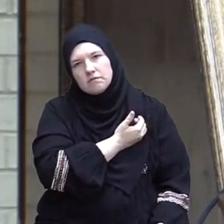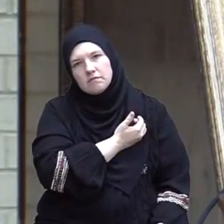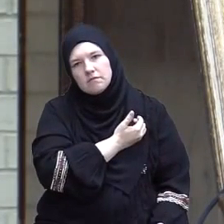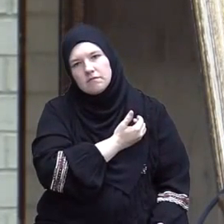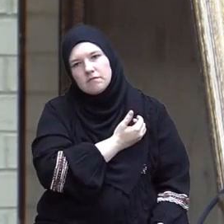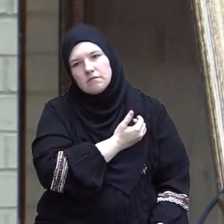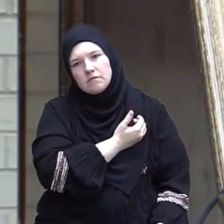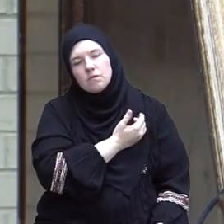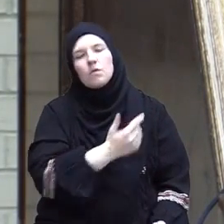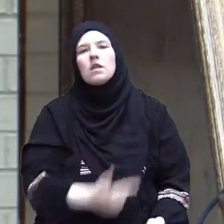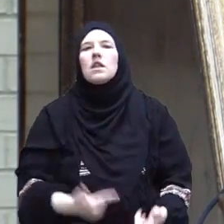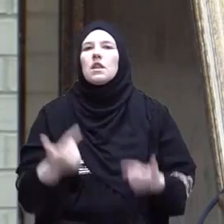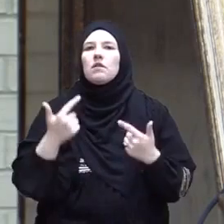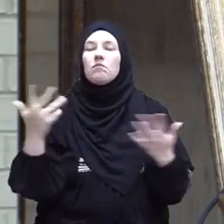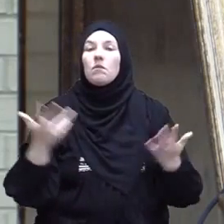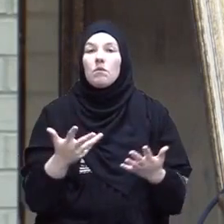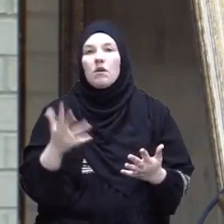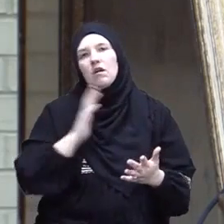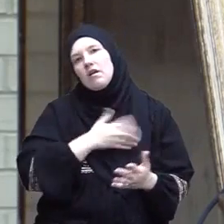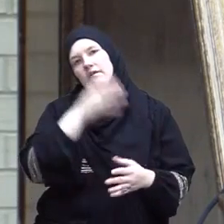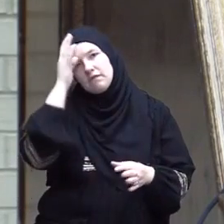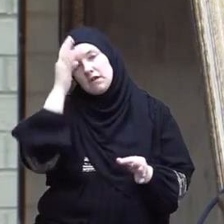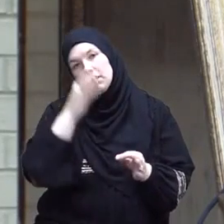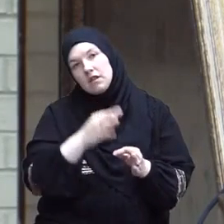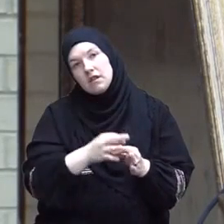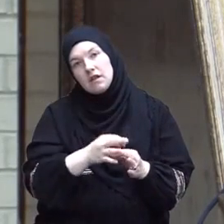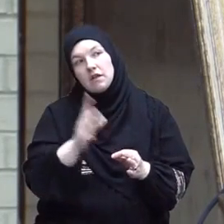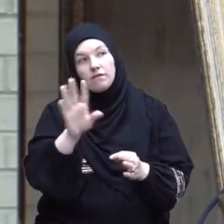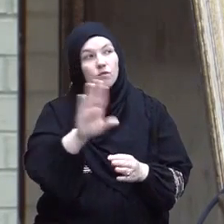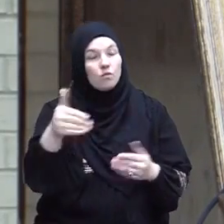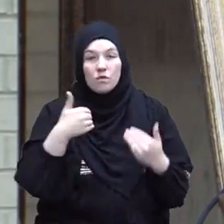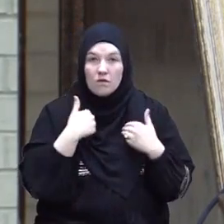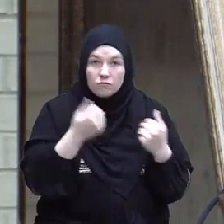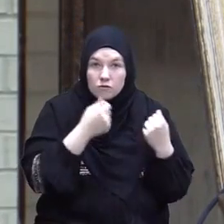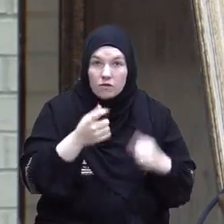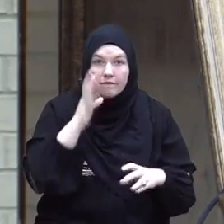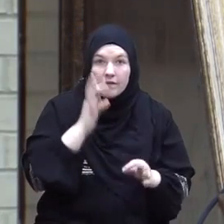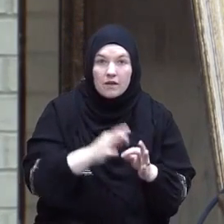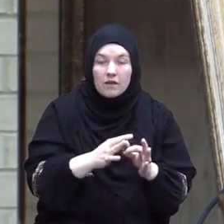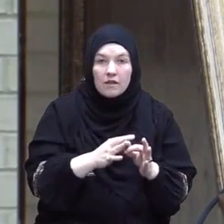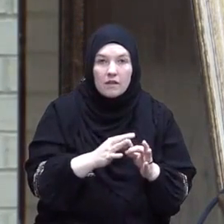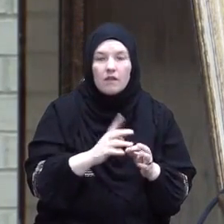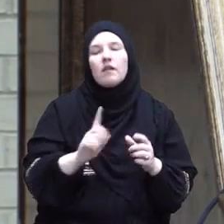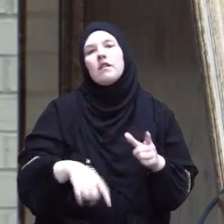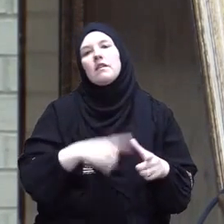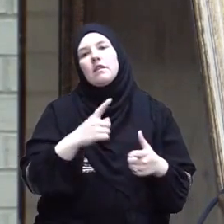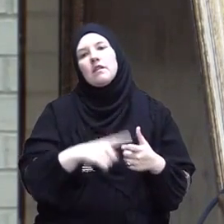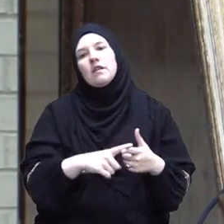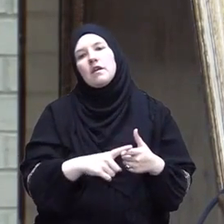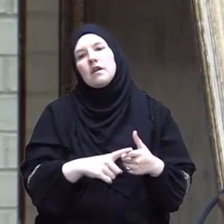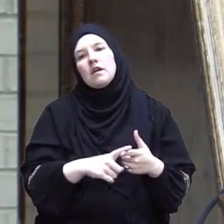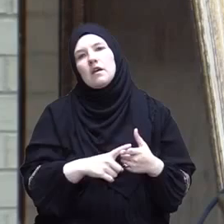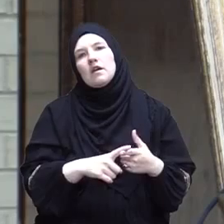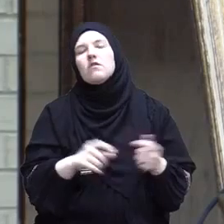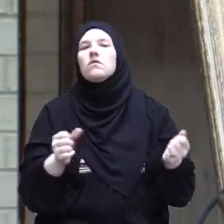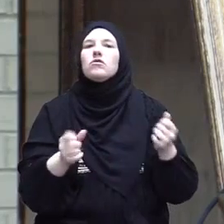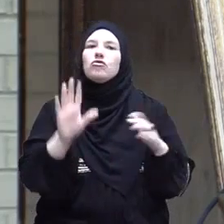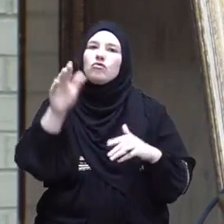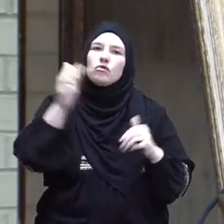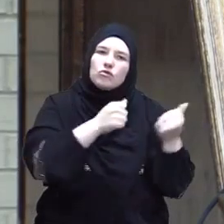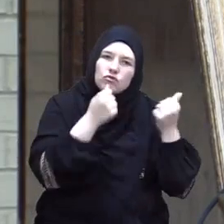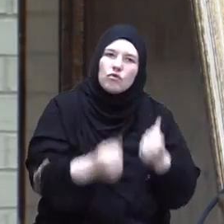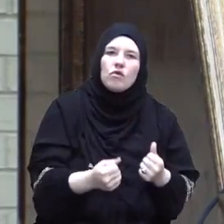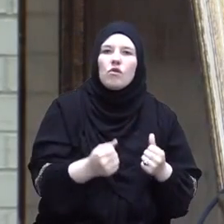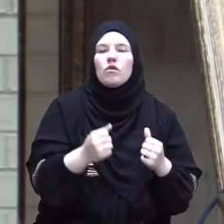We are living by our faith. If you are faithful, then you derive your stability, your